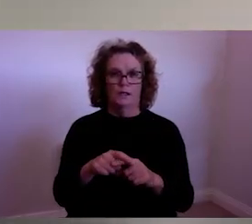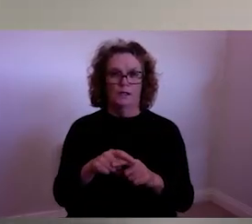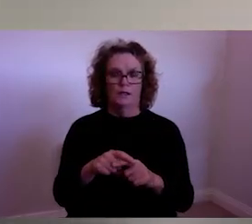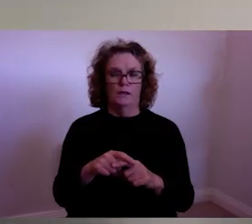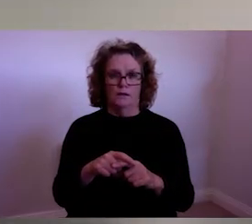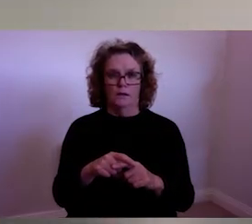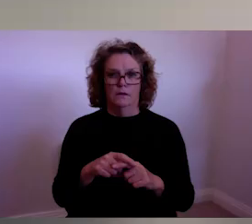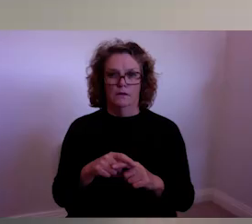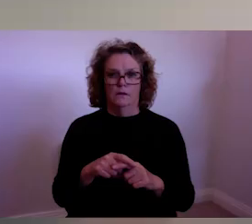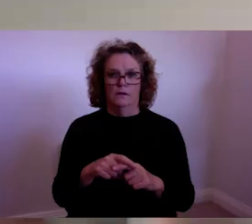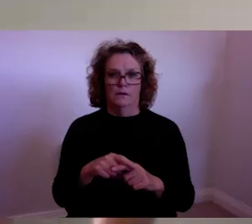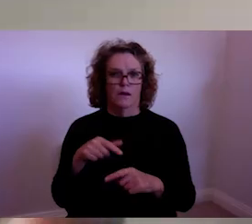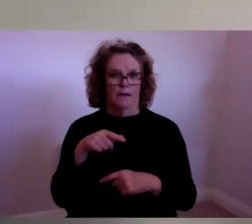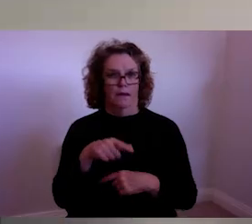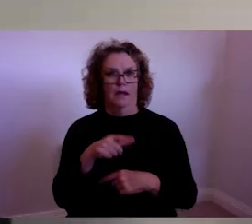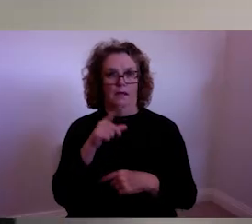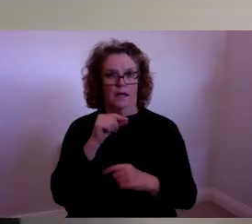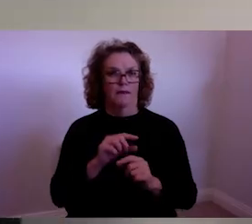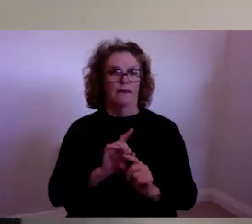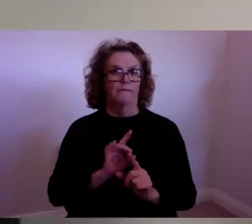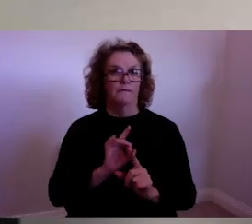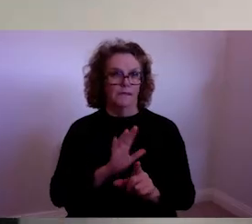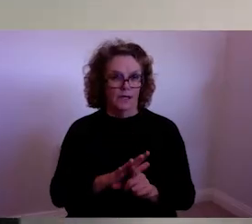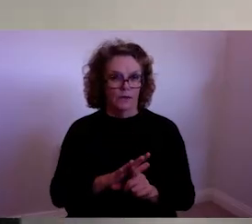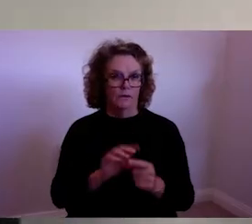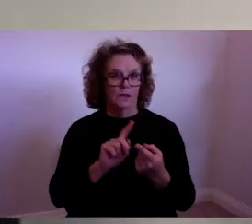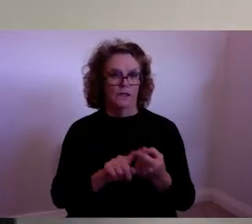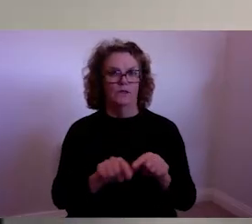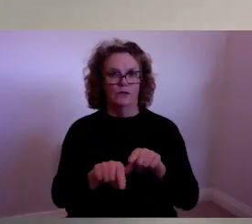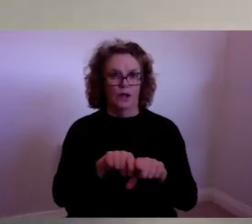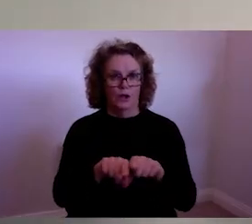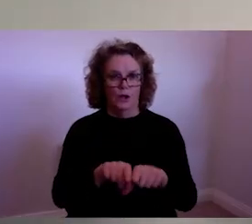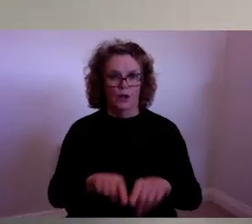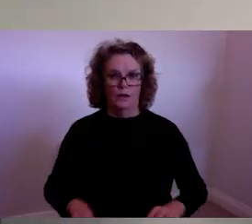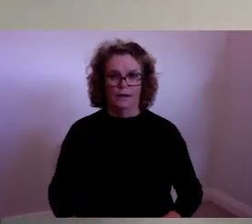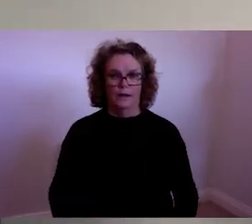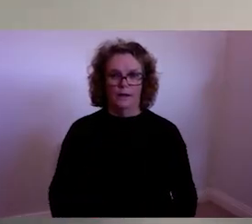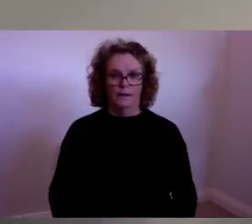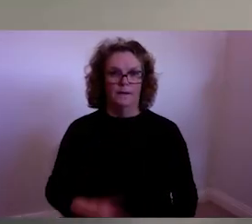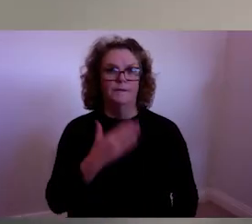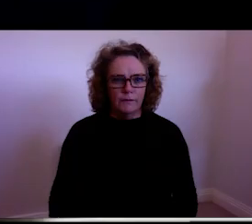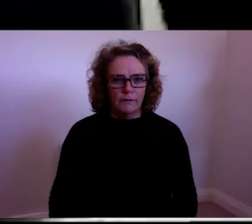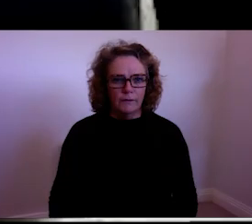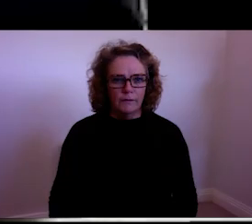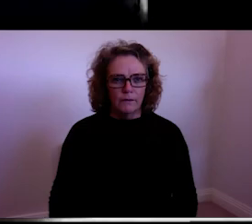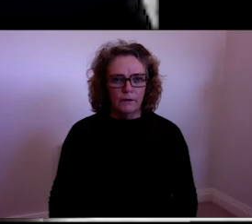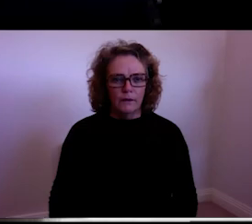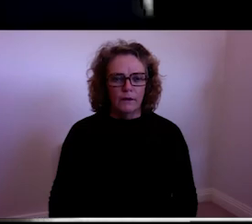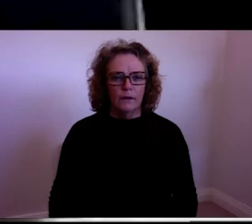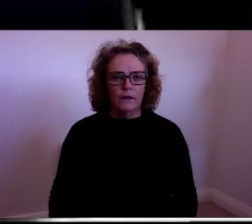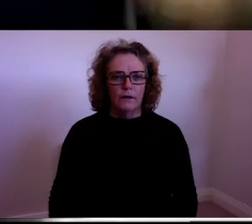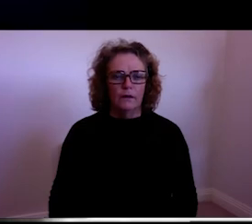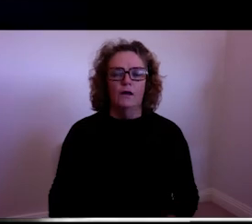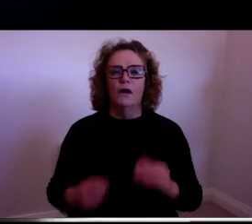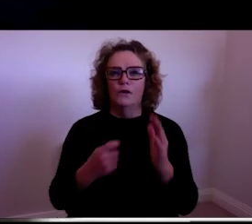and keep learning after the episode of healthcare. So thank you. Thank you for that question. I just